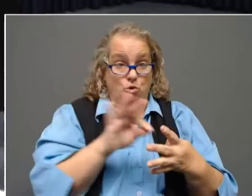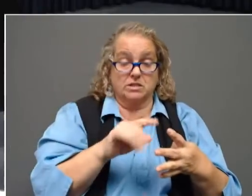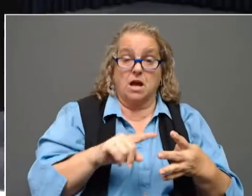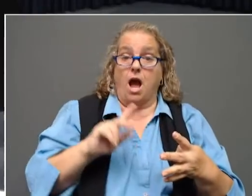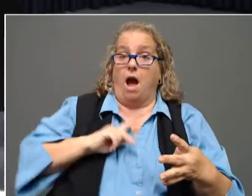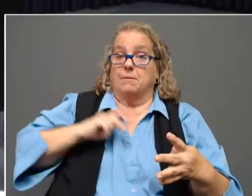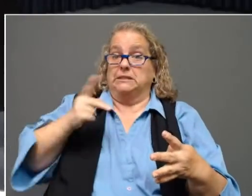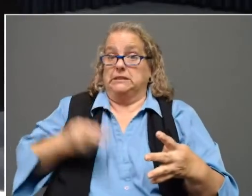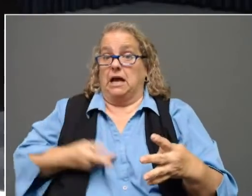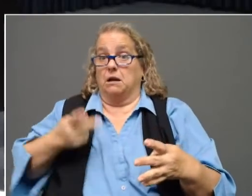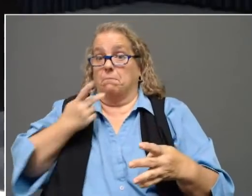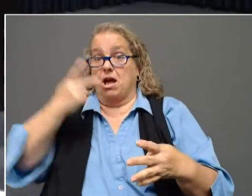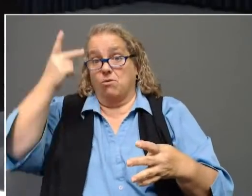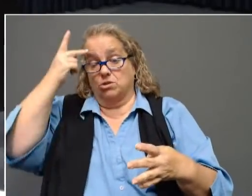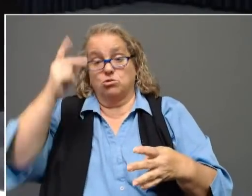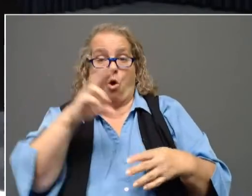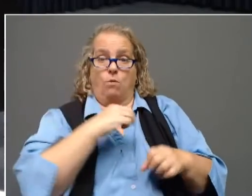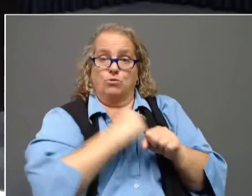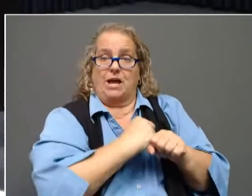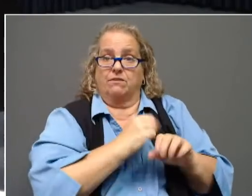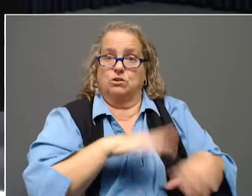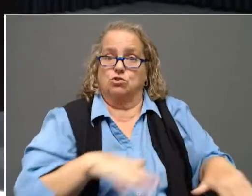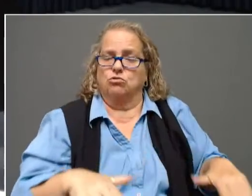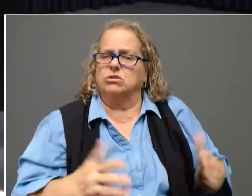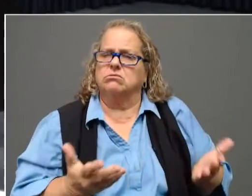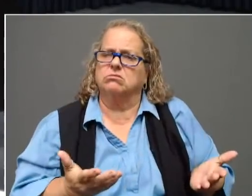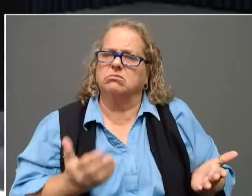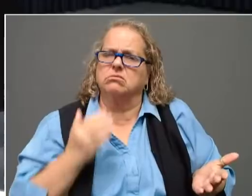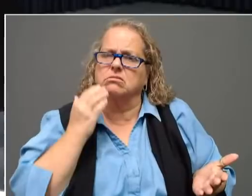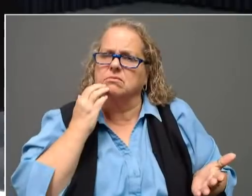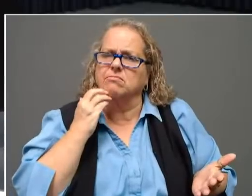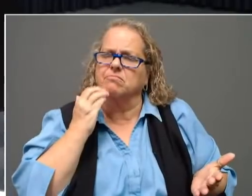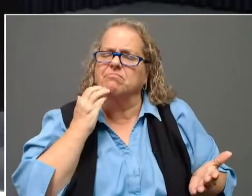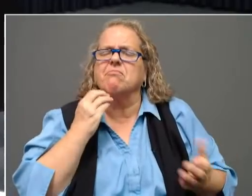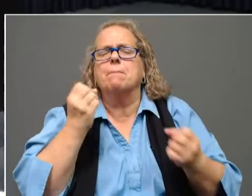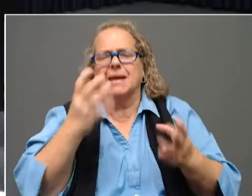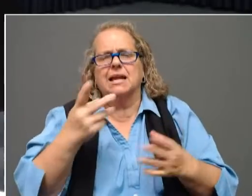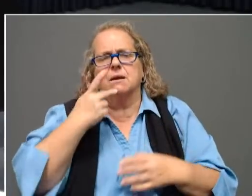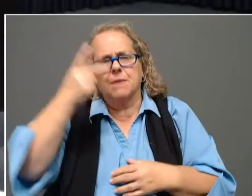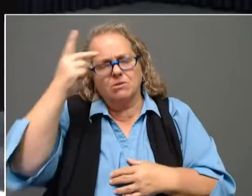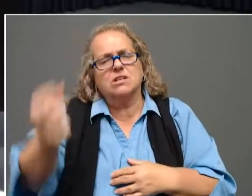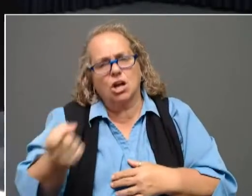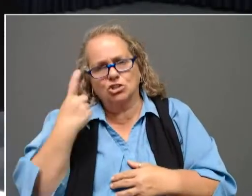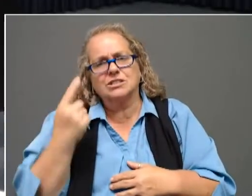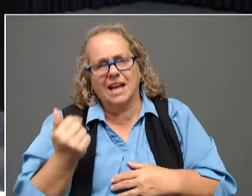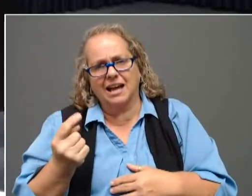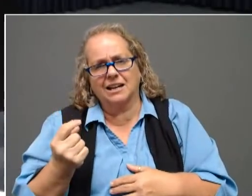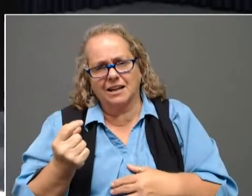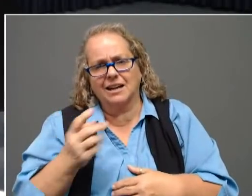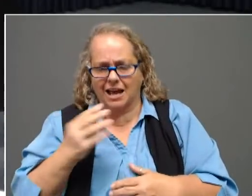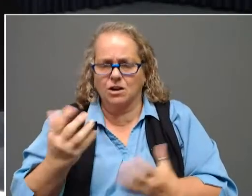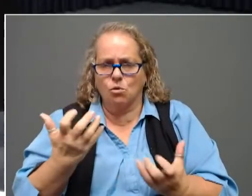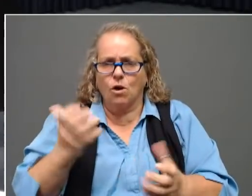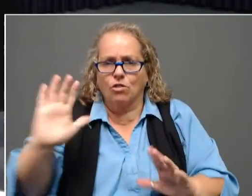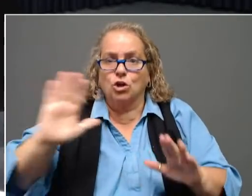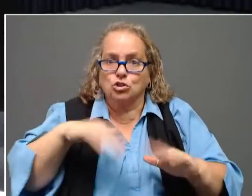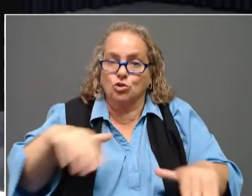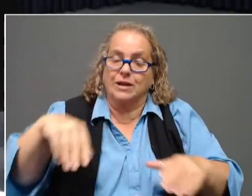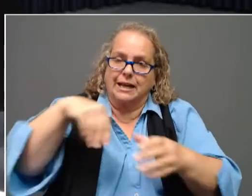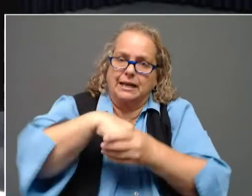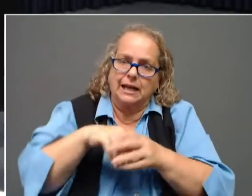kids. And there's a whole lot more parents out there that get it and want their kids to be in class.